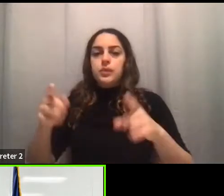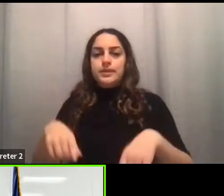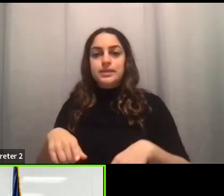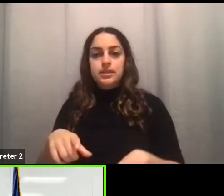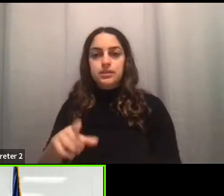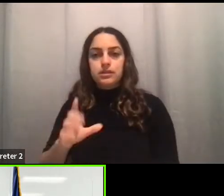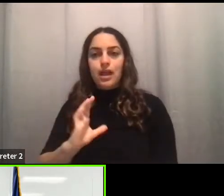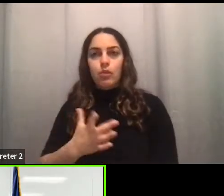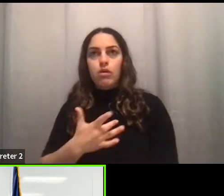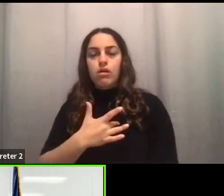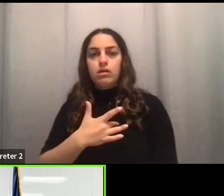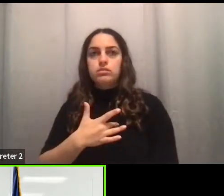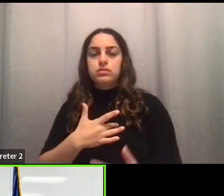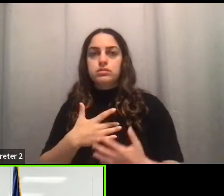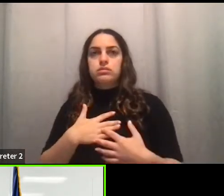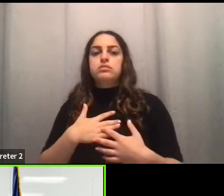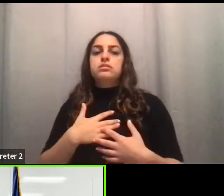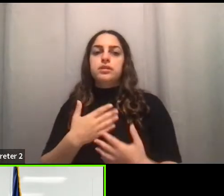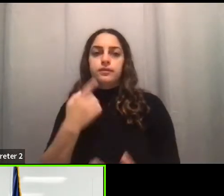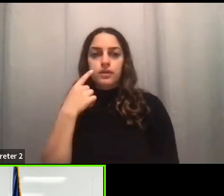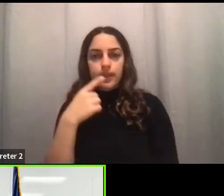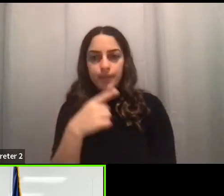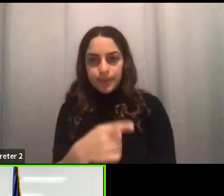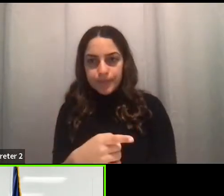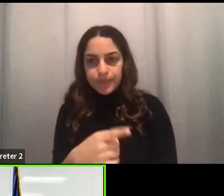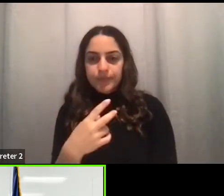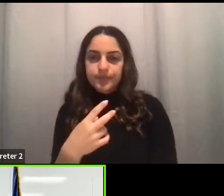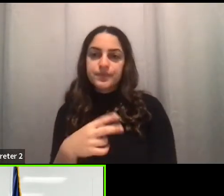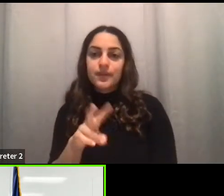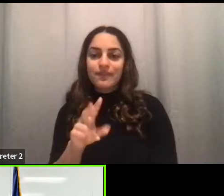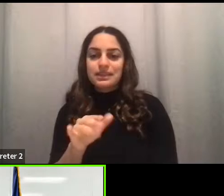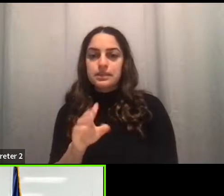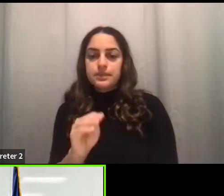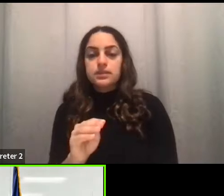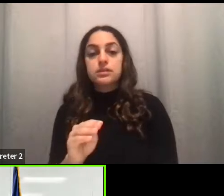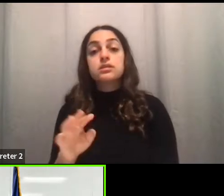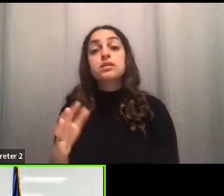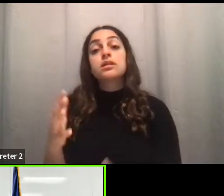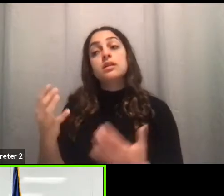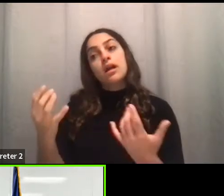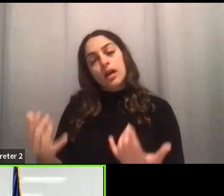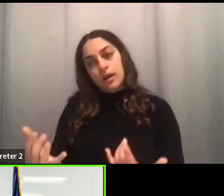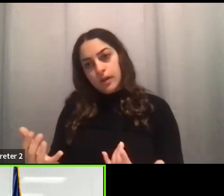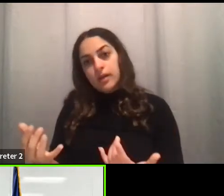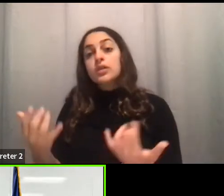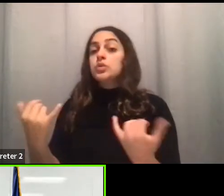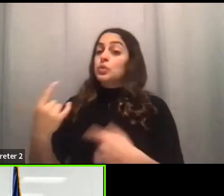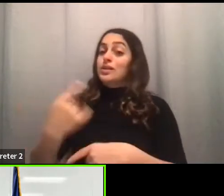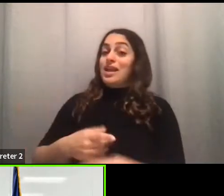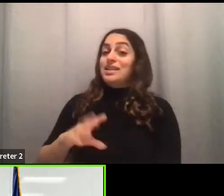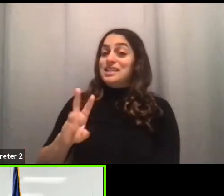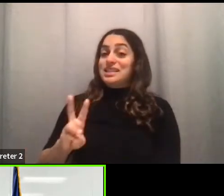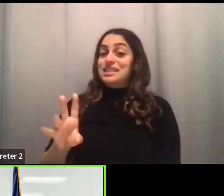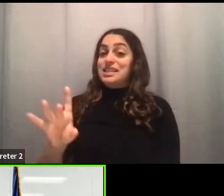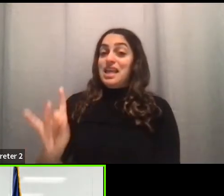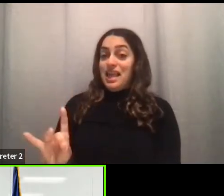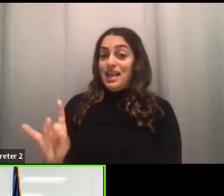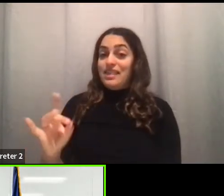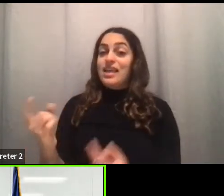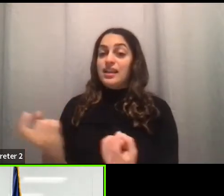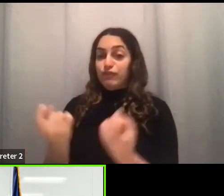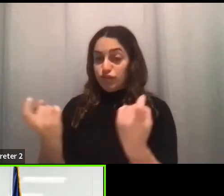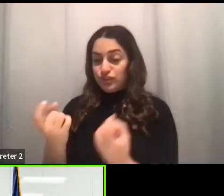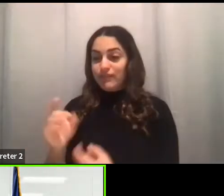out to the victims by happier coincidence today is the 68th anniversary of the brown versus board of